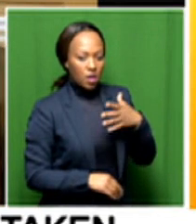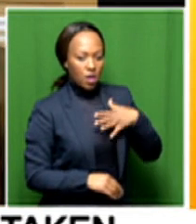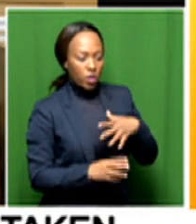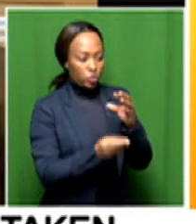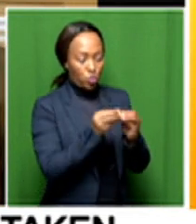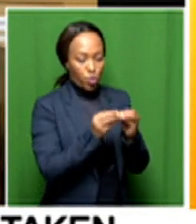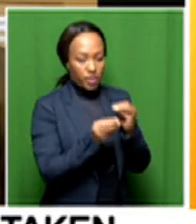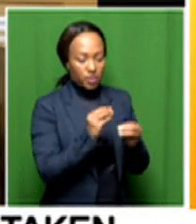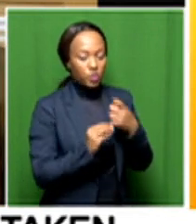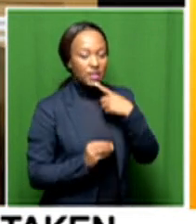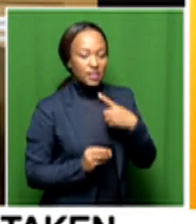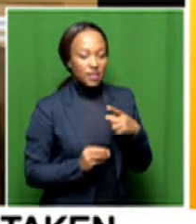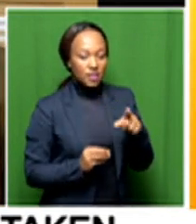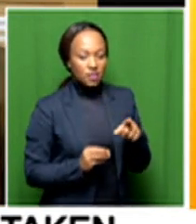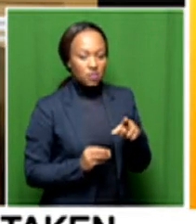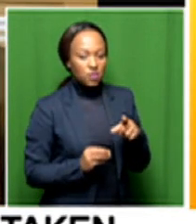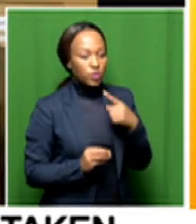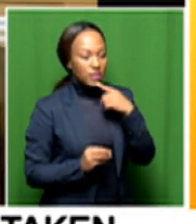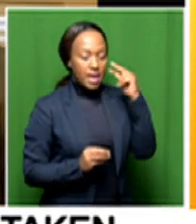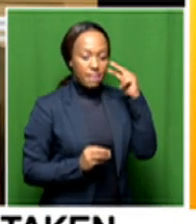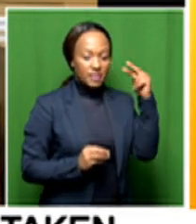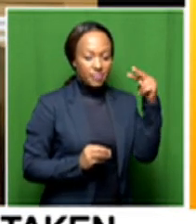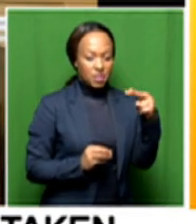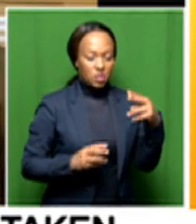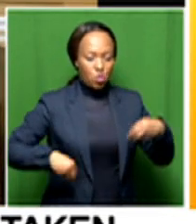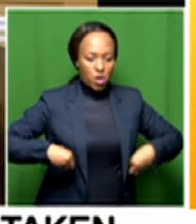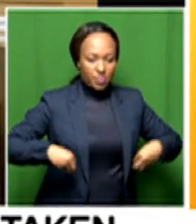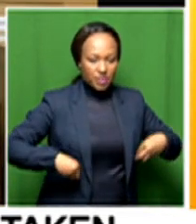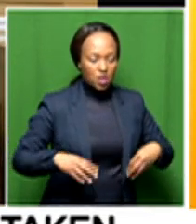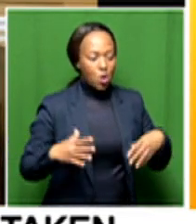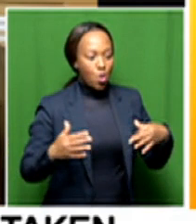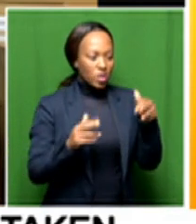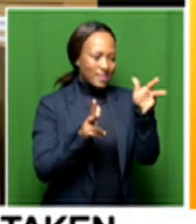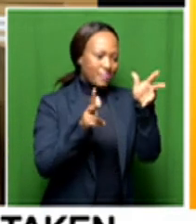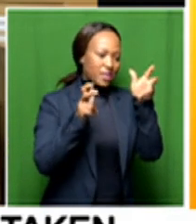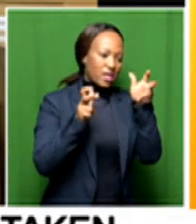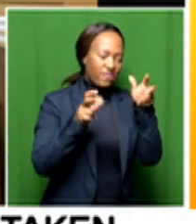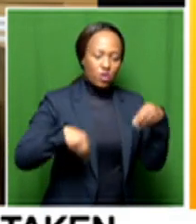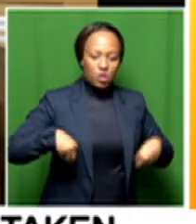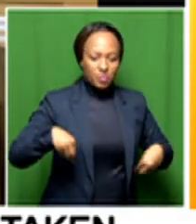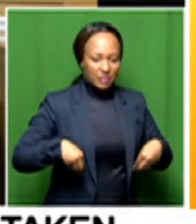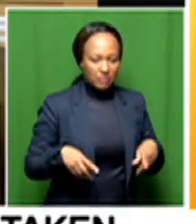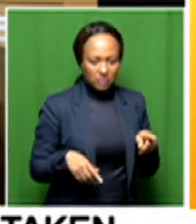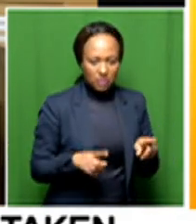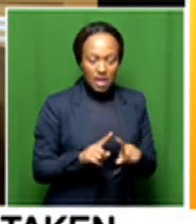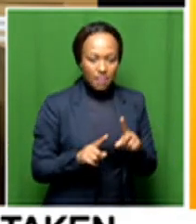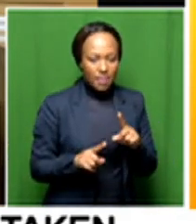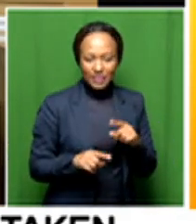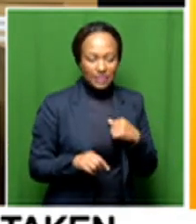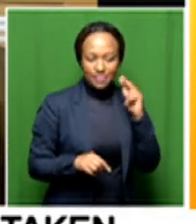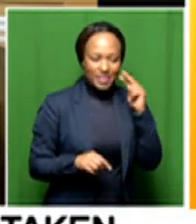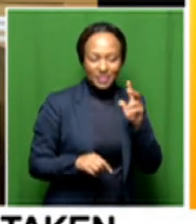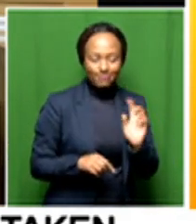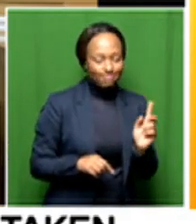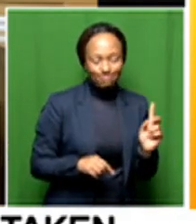where you're saying that it's a perception of corruption, or it's perceived to be. I'm not sure there are any perceptions here. I